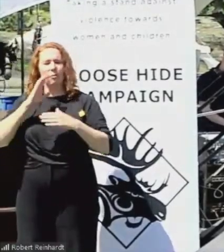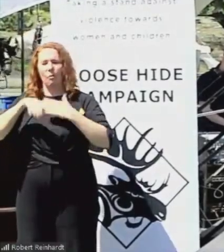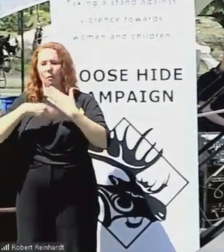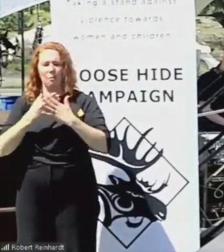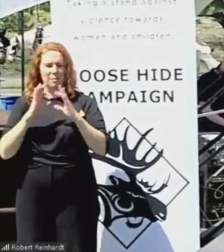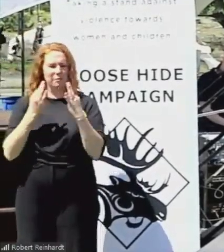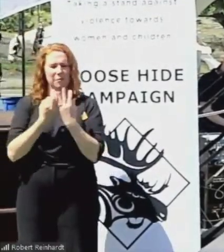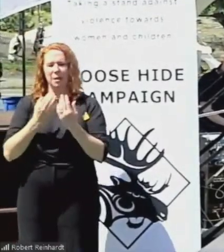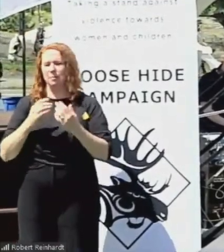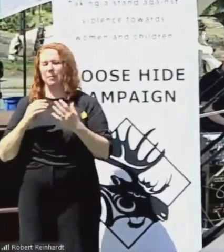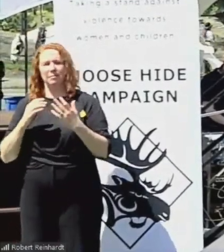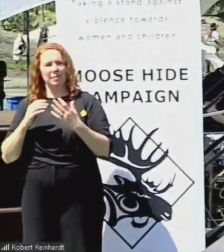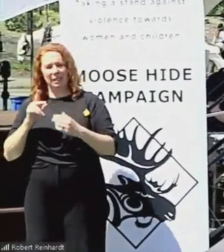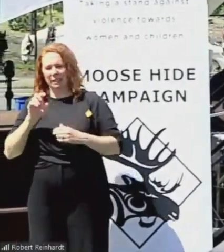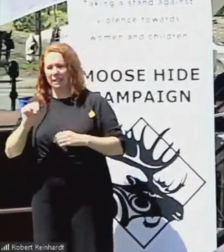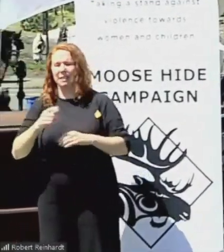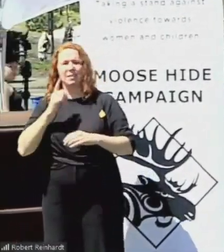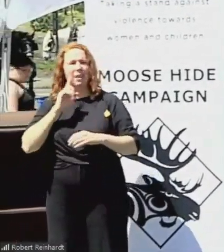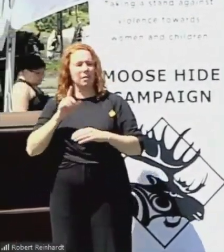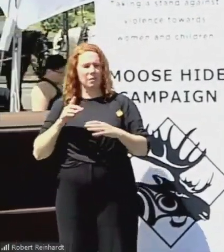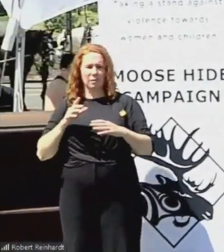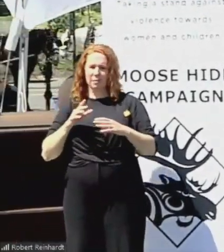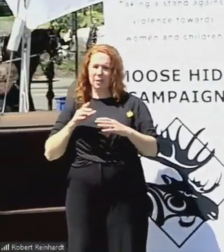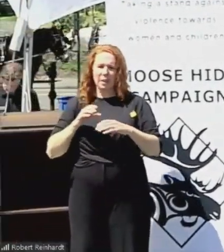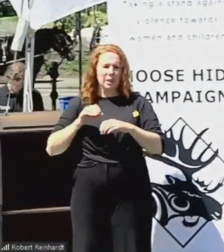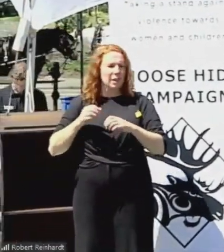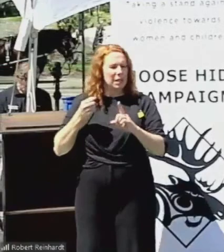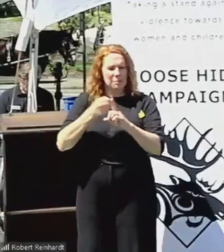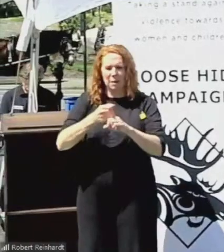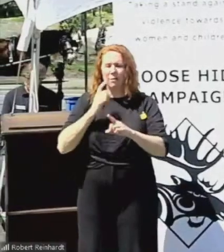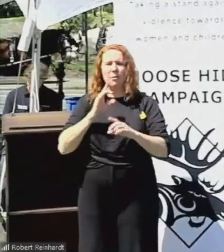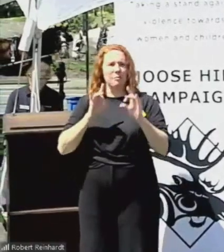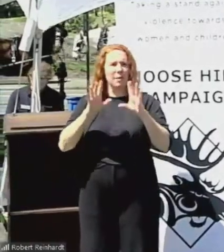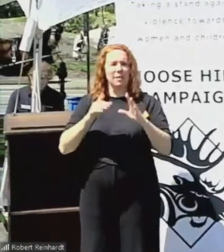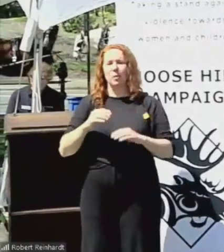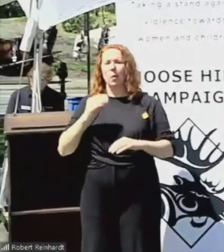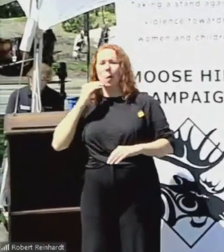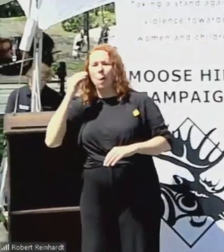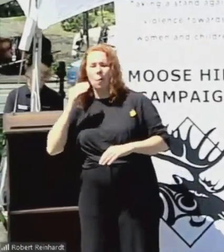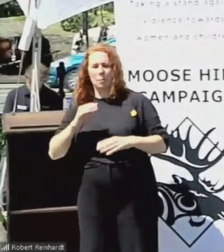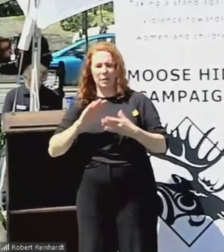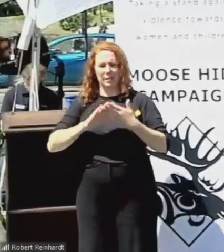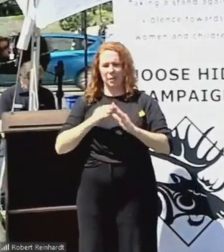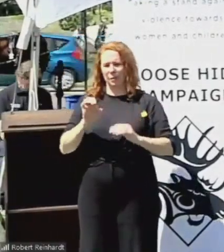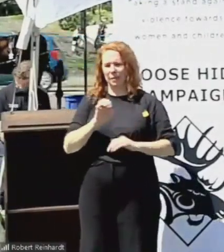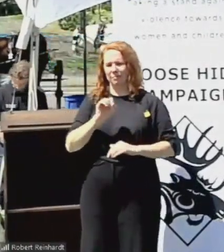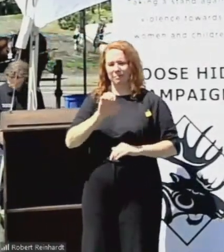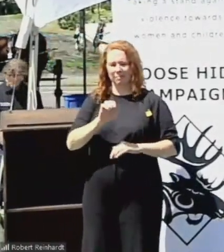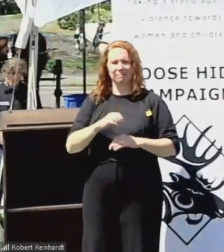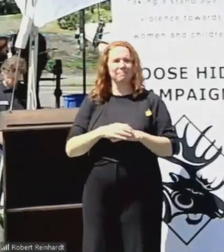are affected by violence and are survivors of violence back home and from the downtown east side. Thank you.